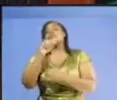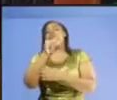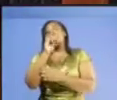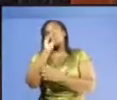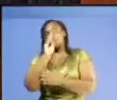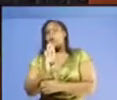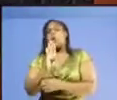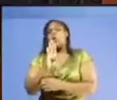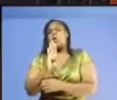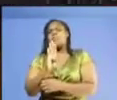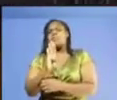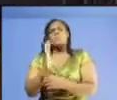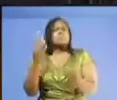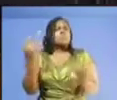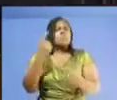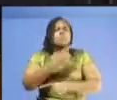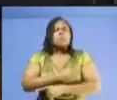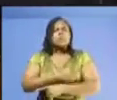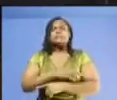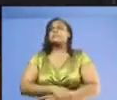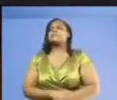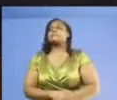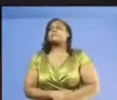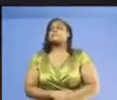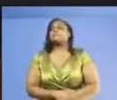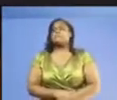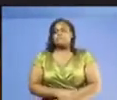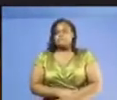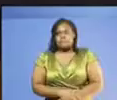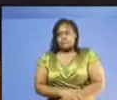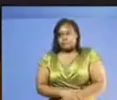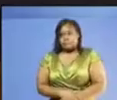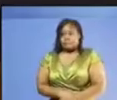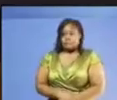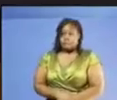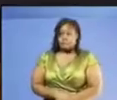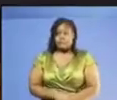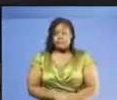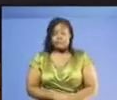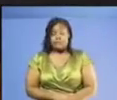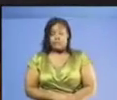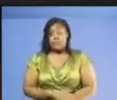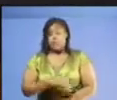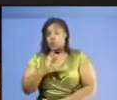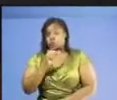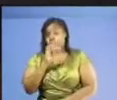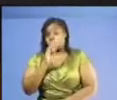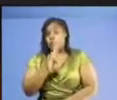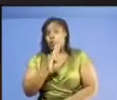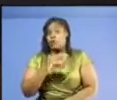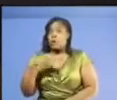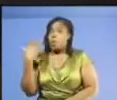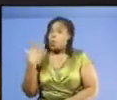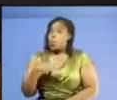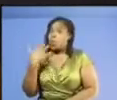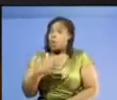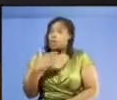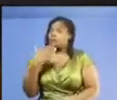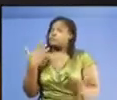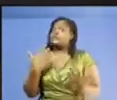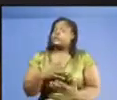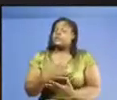In the first chapter. One day. Now the brother is better than I by 1,000,000,000 times.